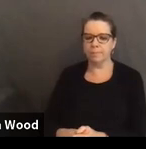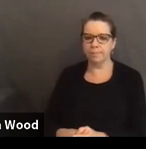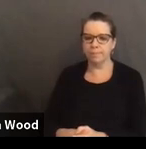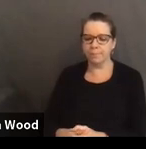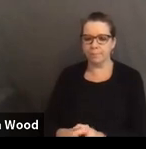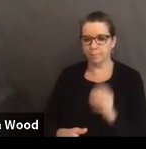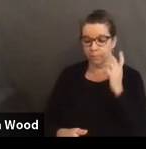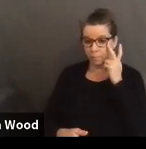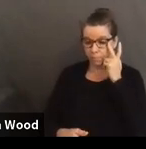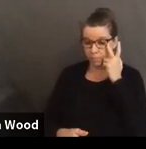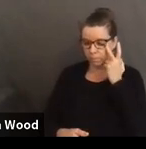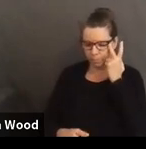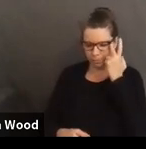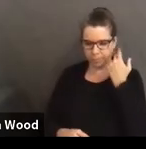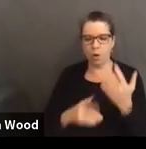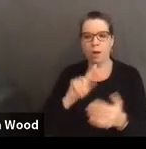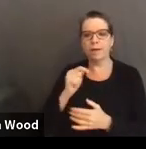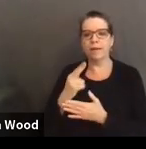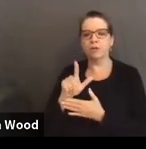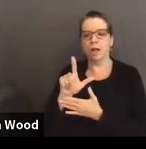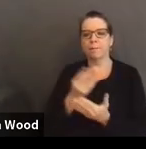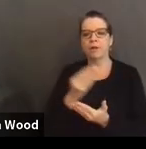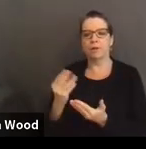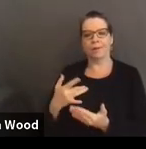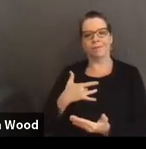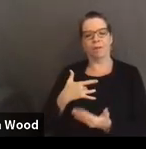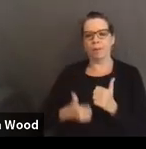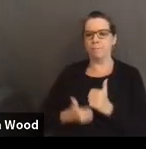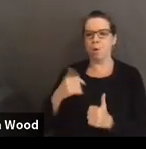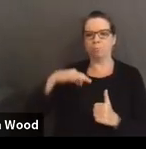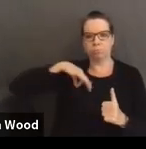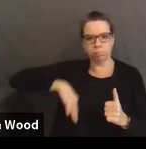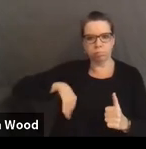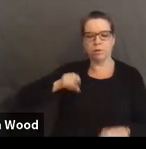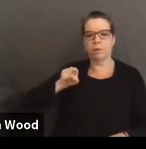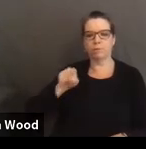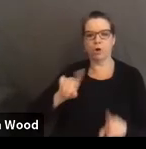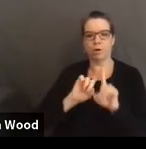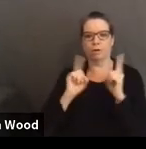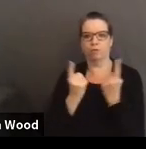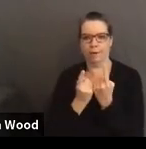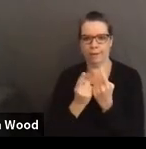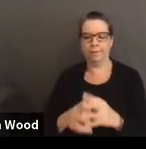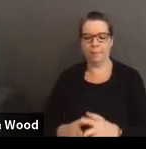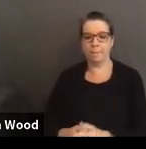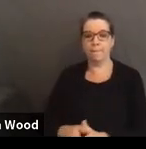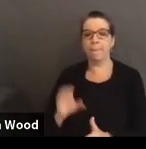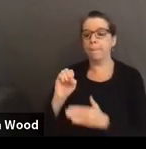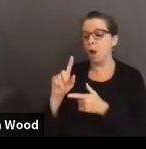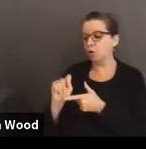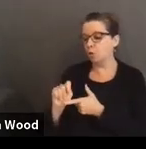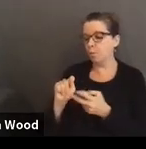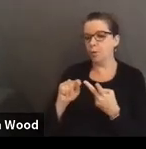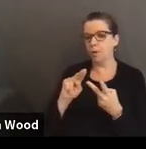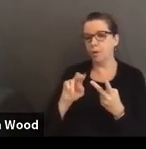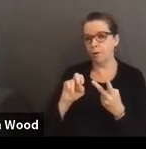materials that you believe would be most effective for your district. In October and November,